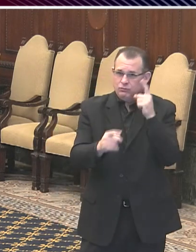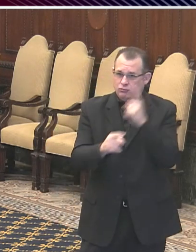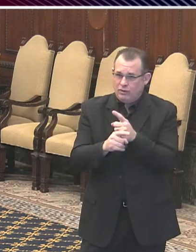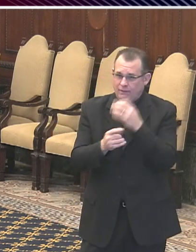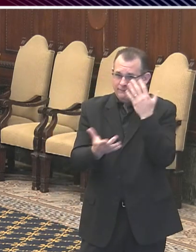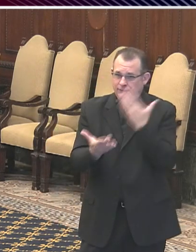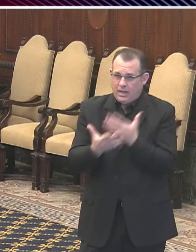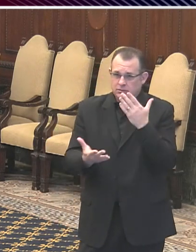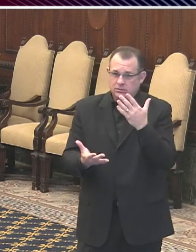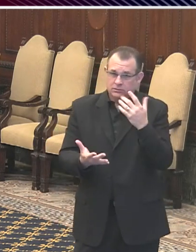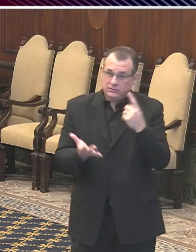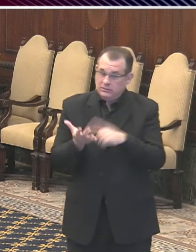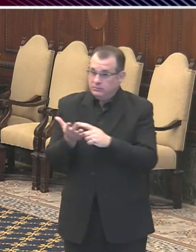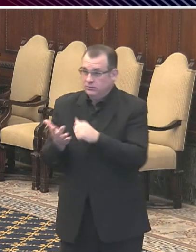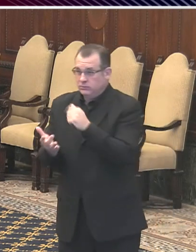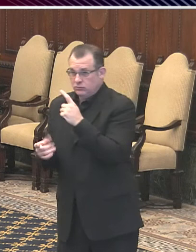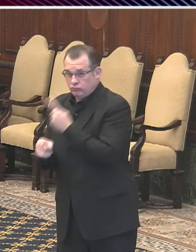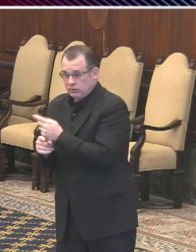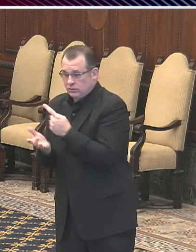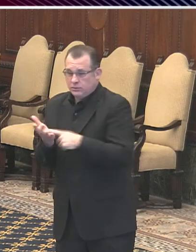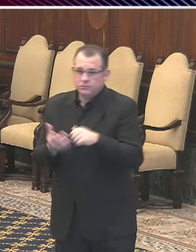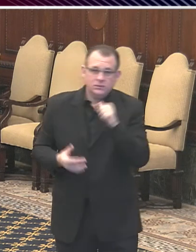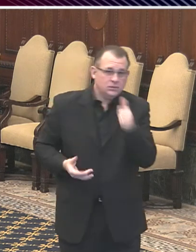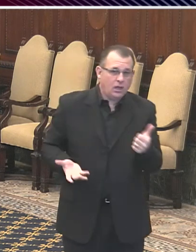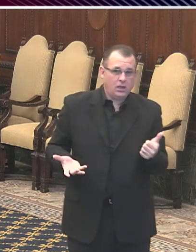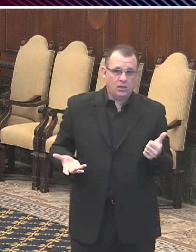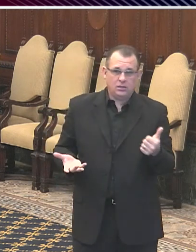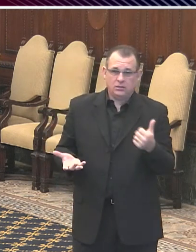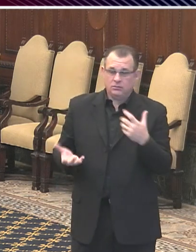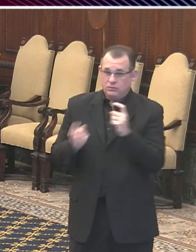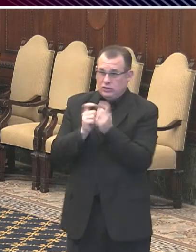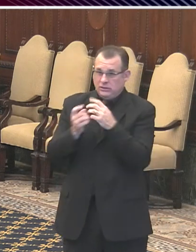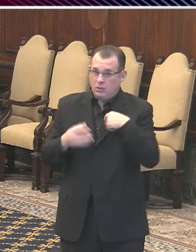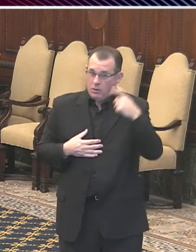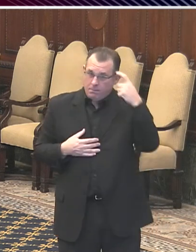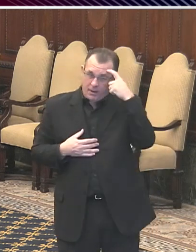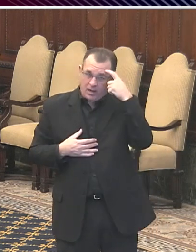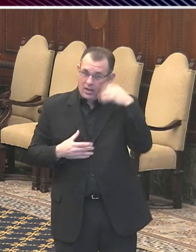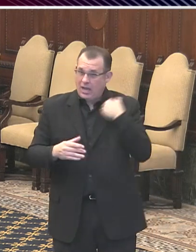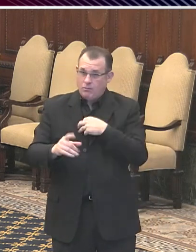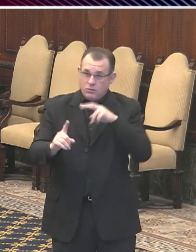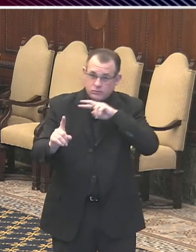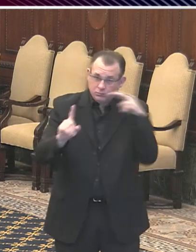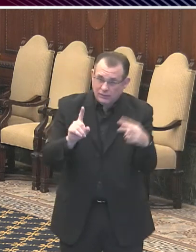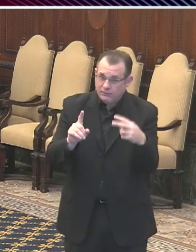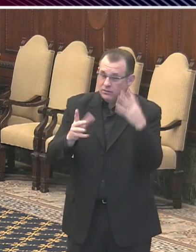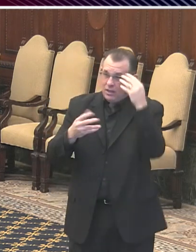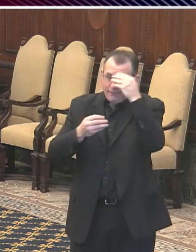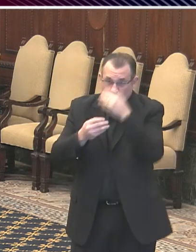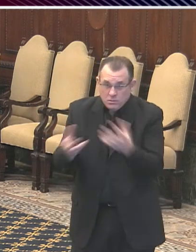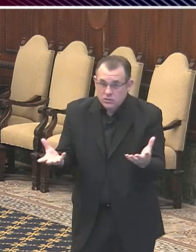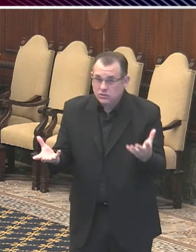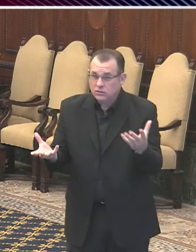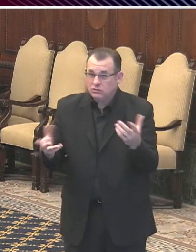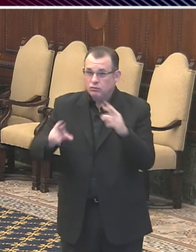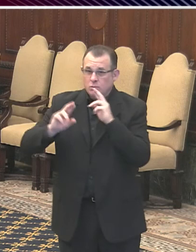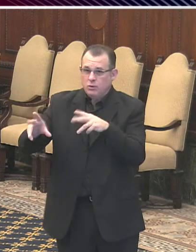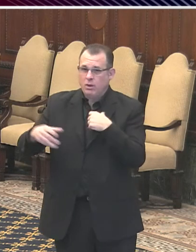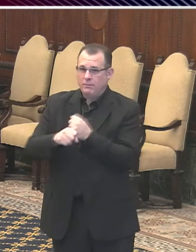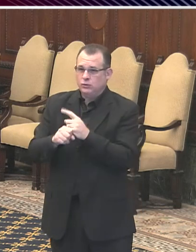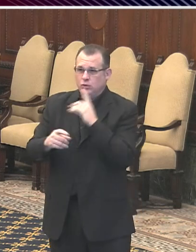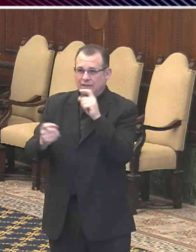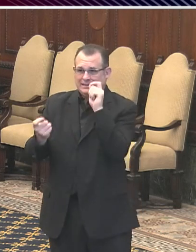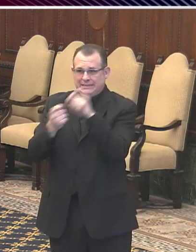not. And so we may be changing our posture in the very sense of just to make sure that if information is going to be reported, that it is reported accurately,